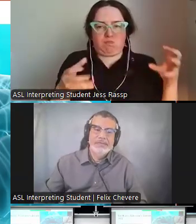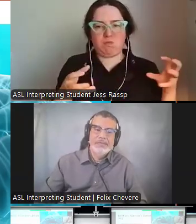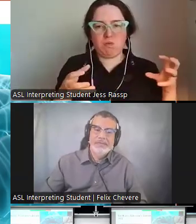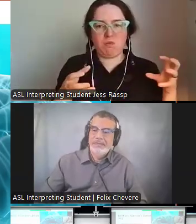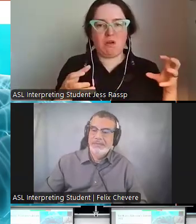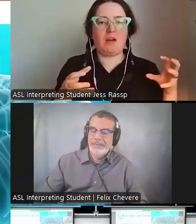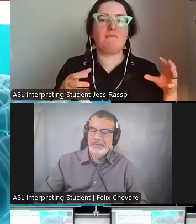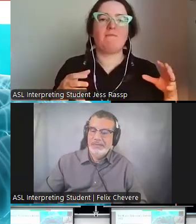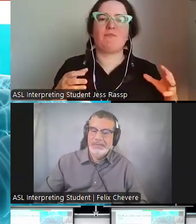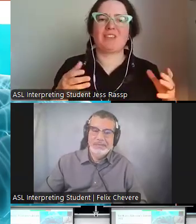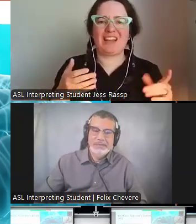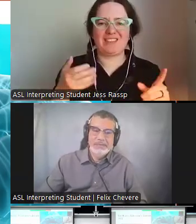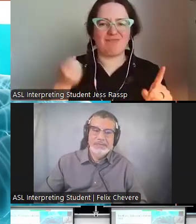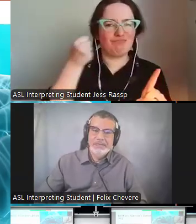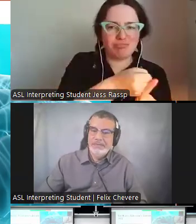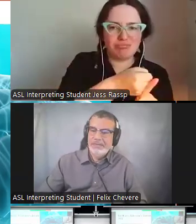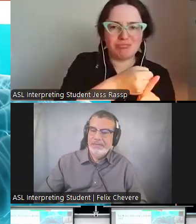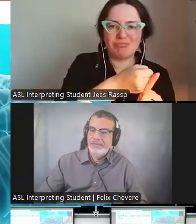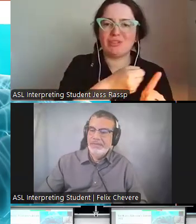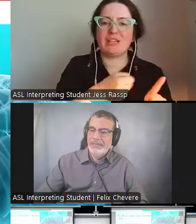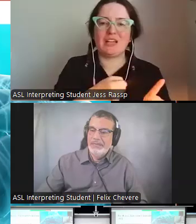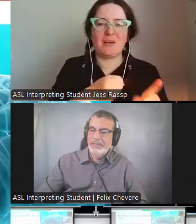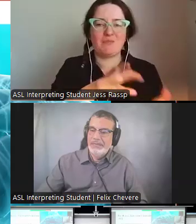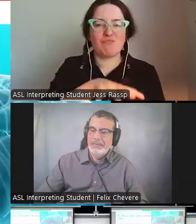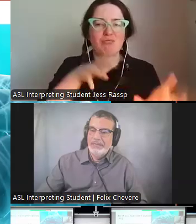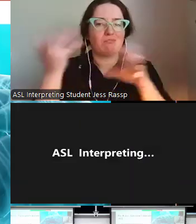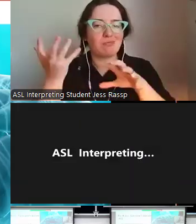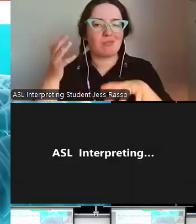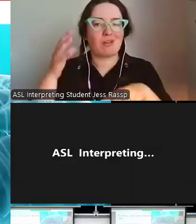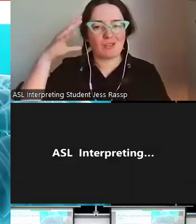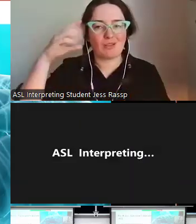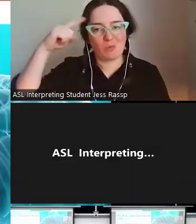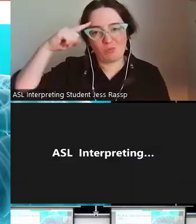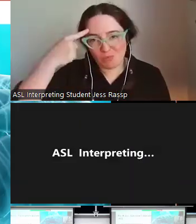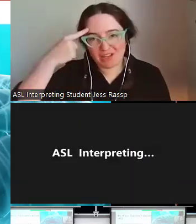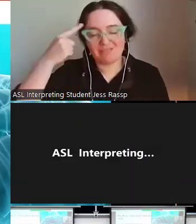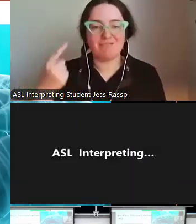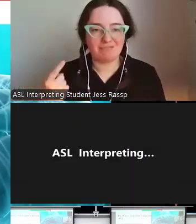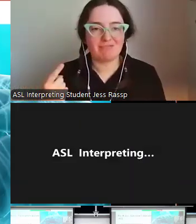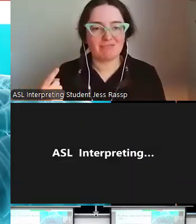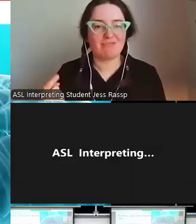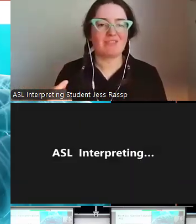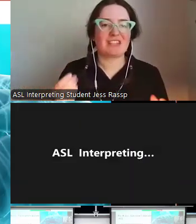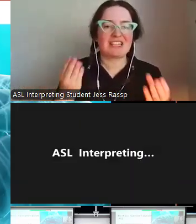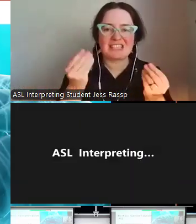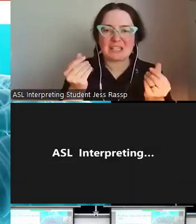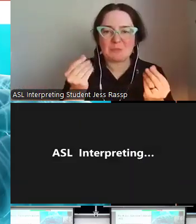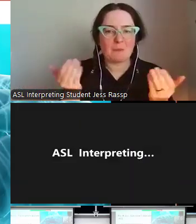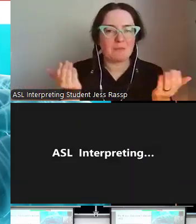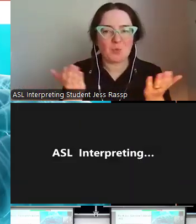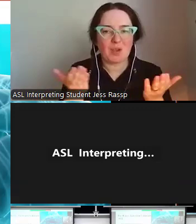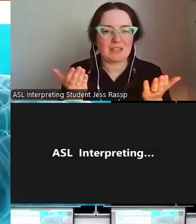and what that leads to. But some of the early symptoms are forgetting recent